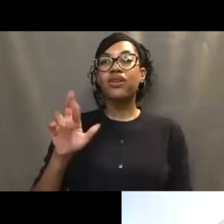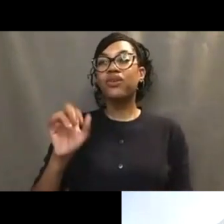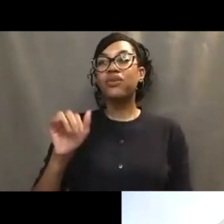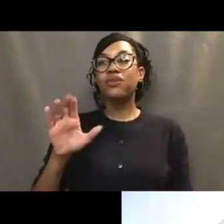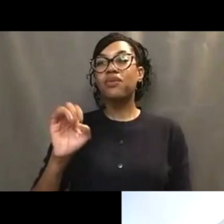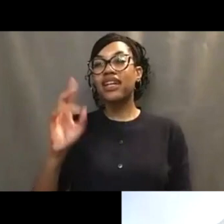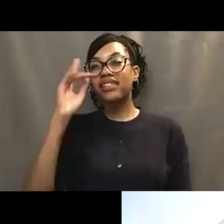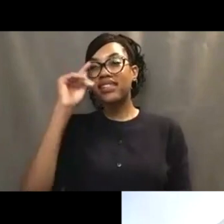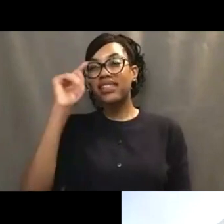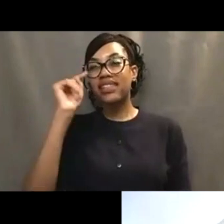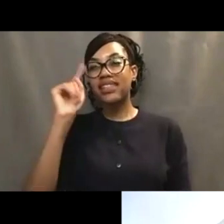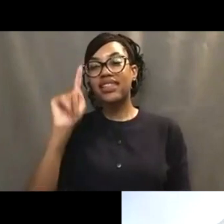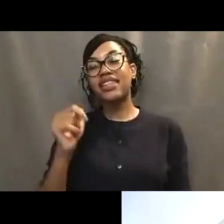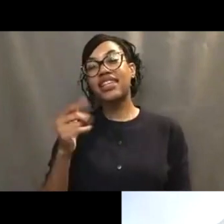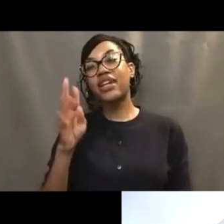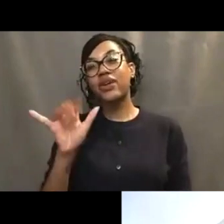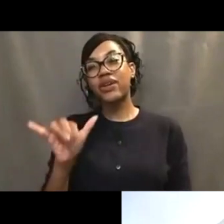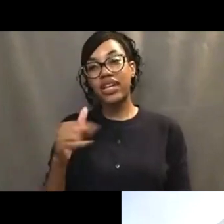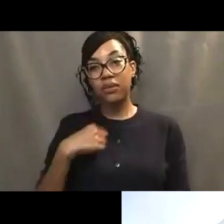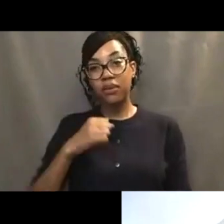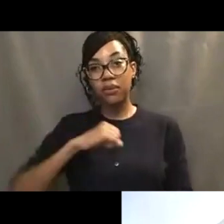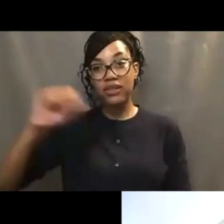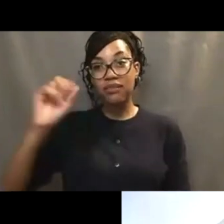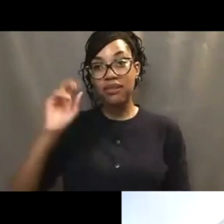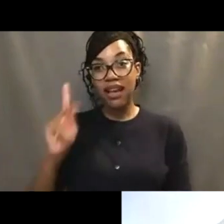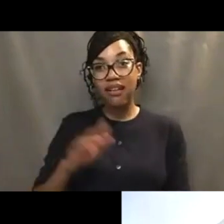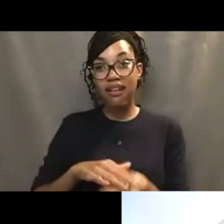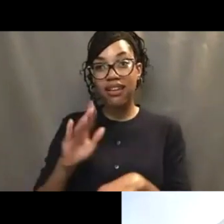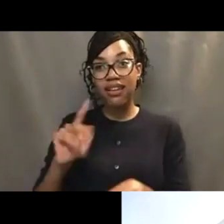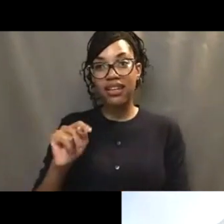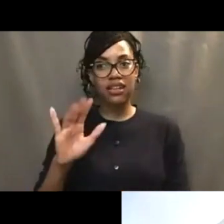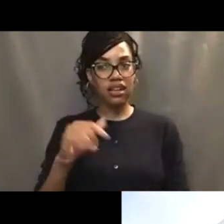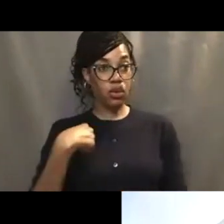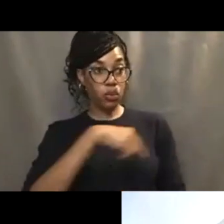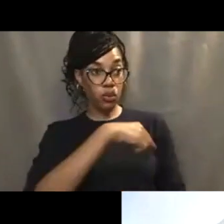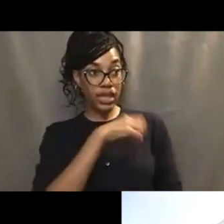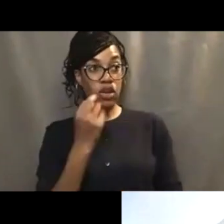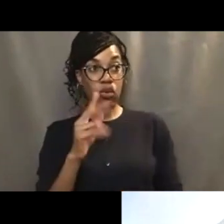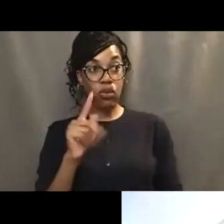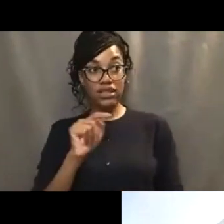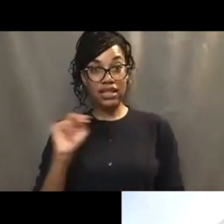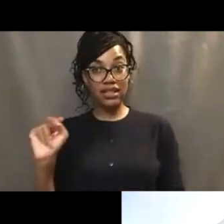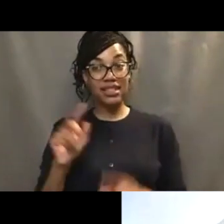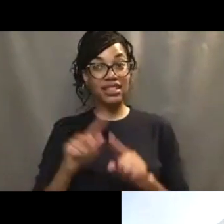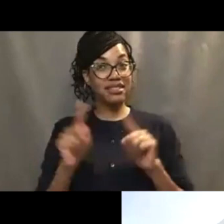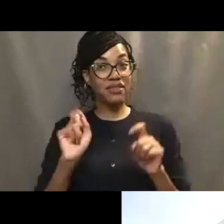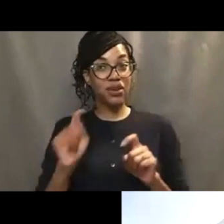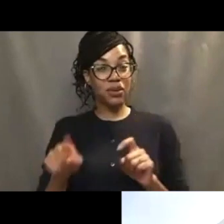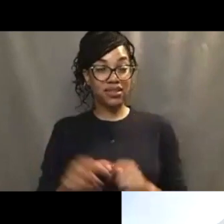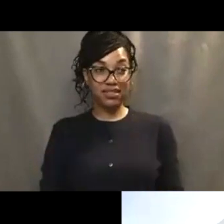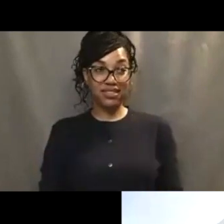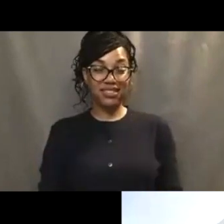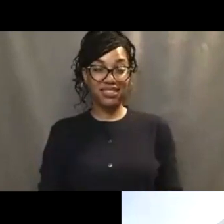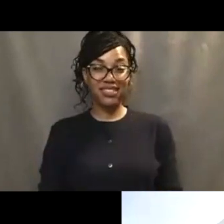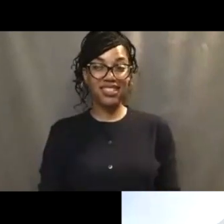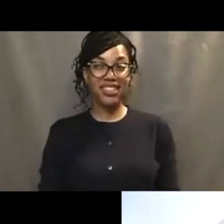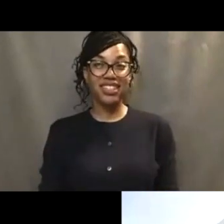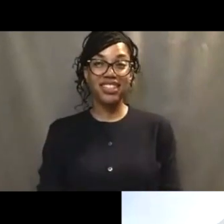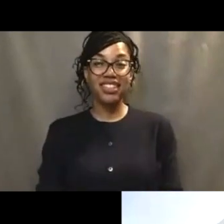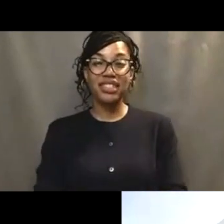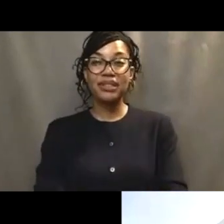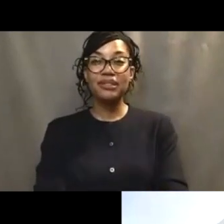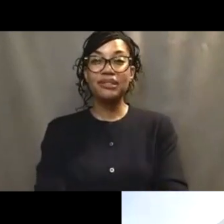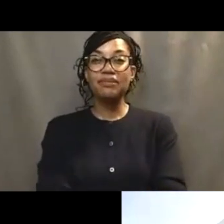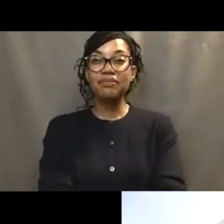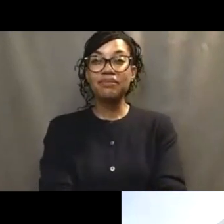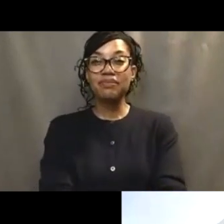Hot seat question. Are we going to push back on it, or is Tennessee going to push back on it? Those are different questions.